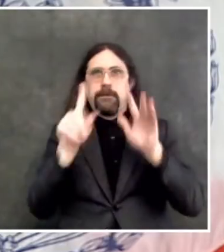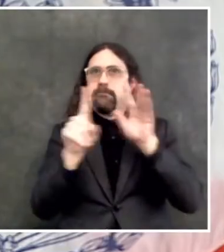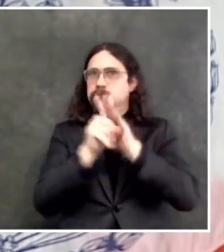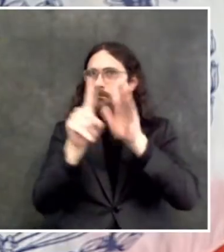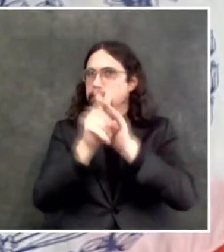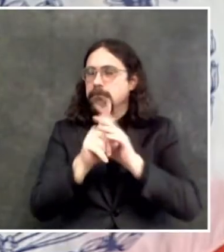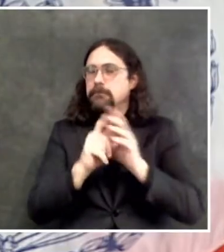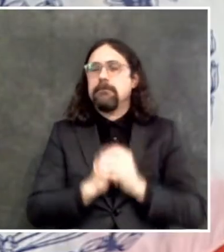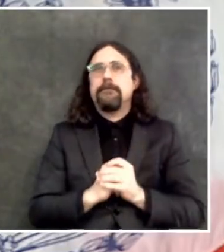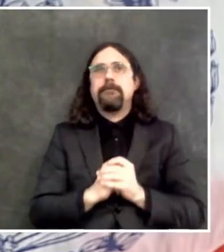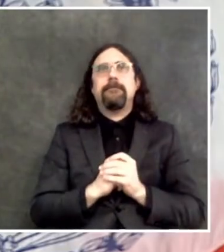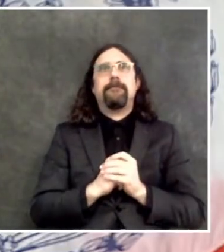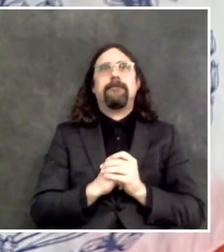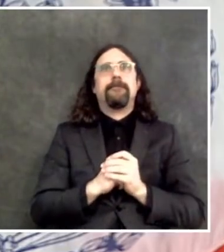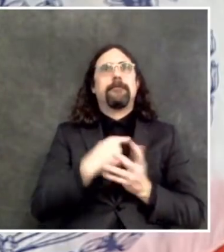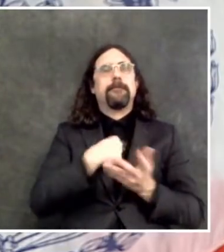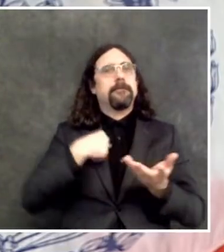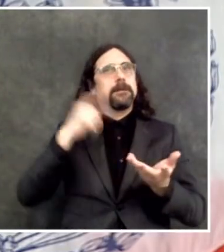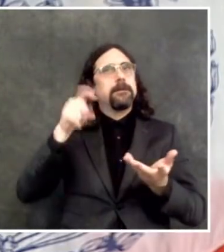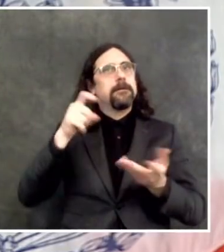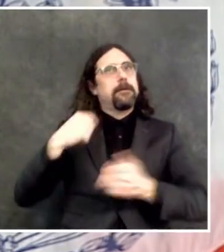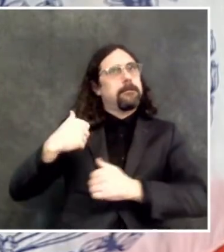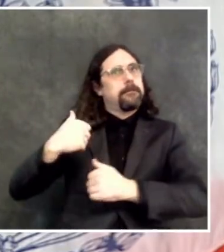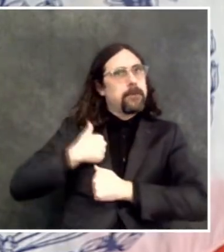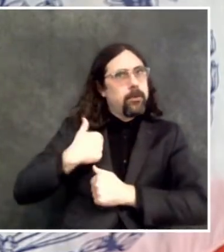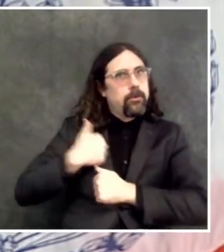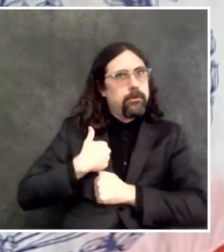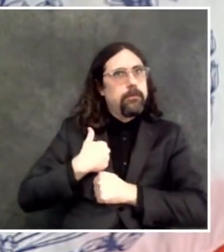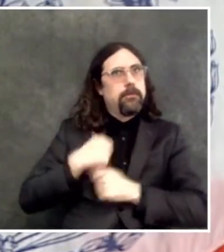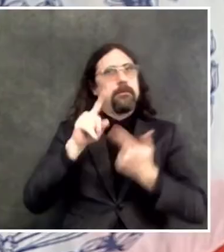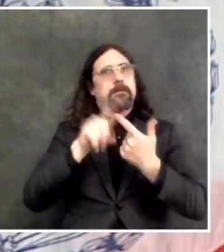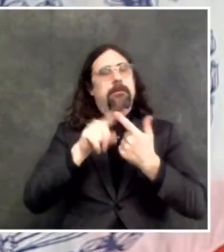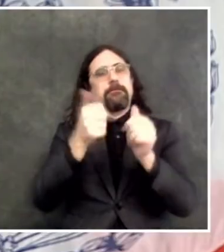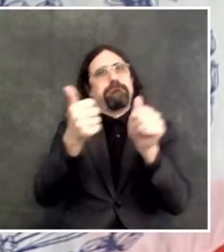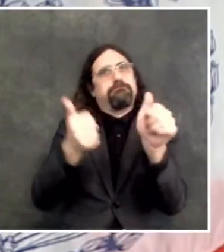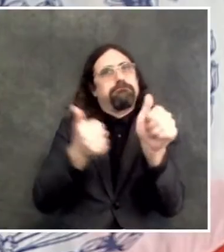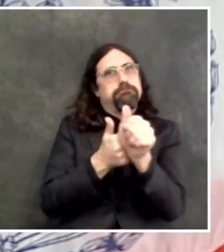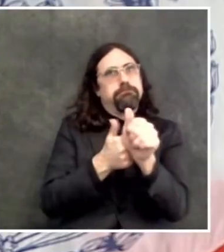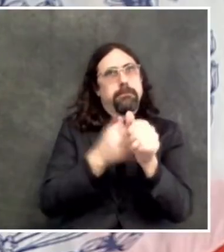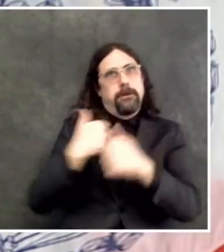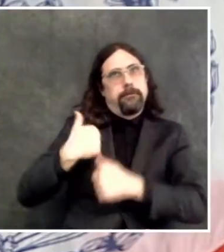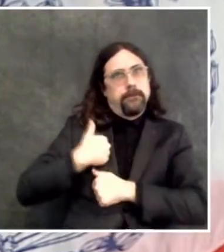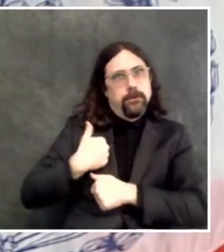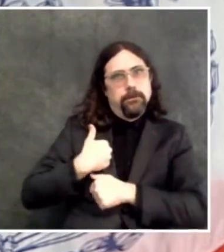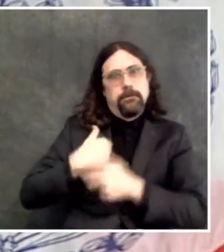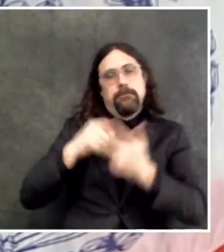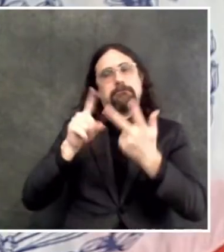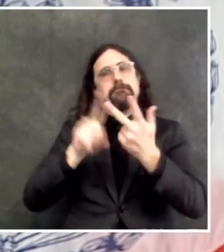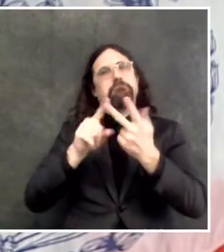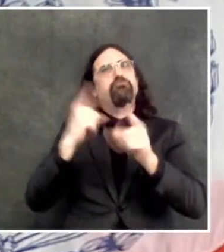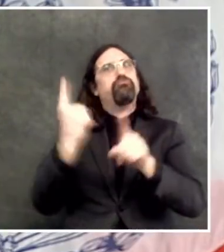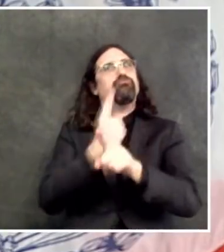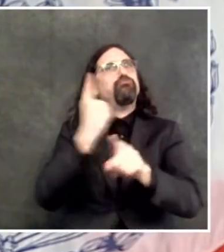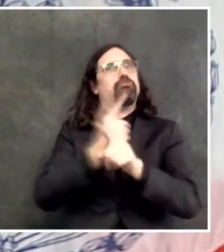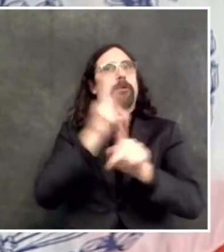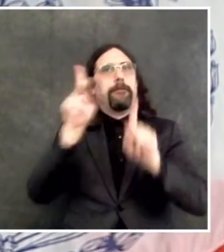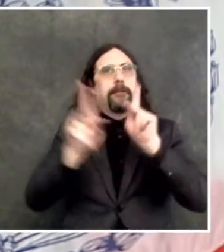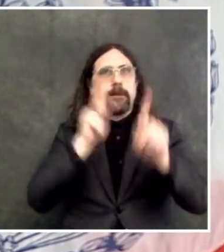it be civilians who could bring their extraordinary skills to bear where needed most. It's time for that in this country.